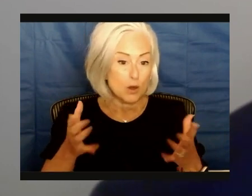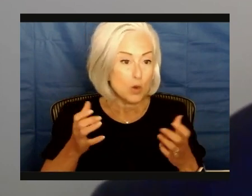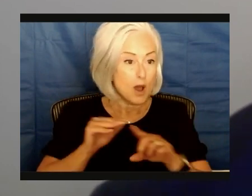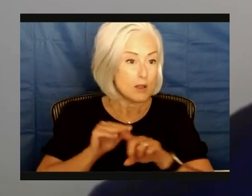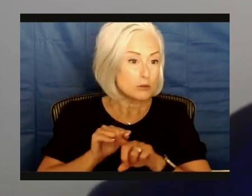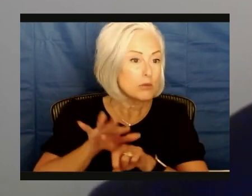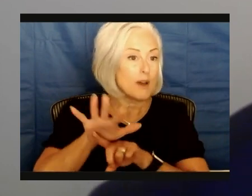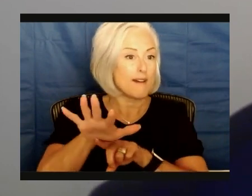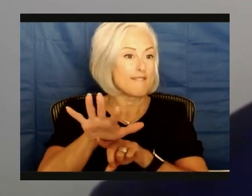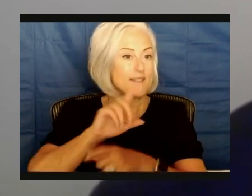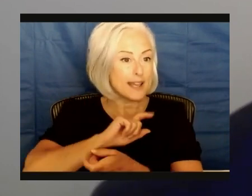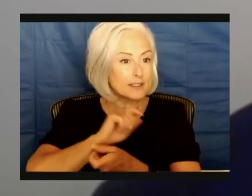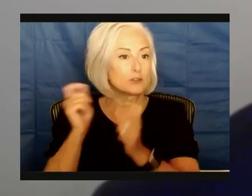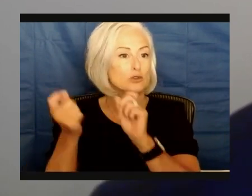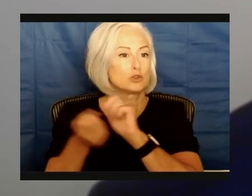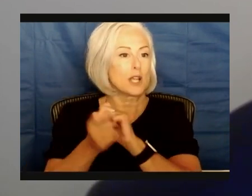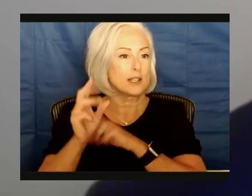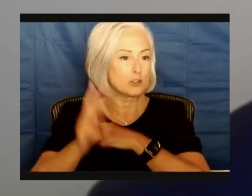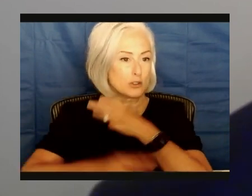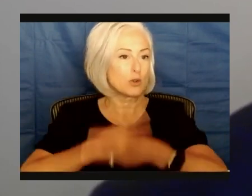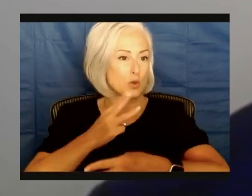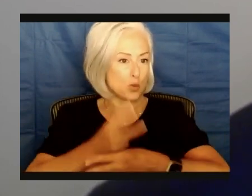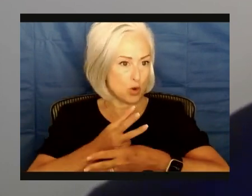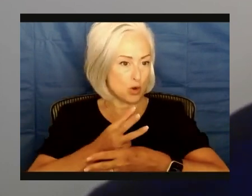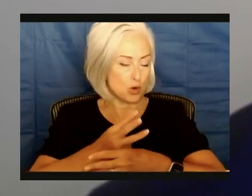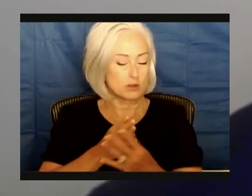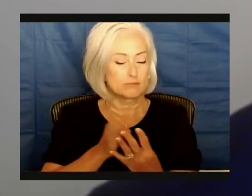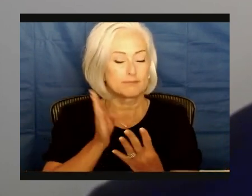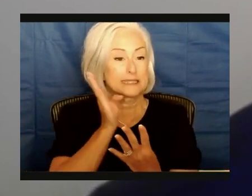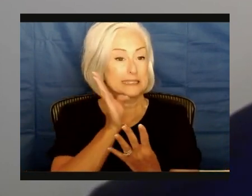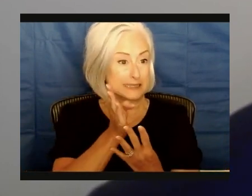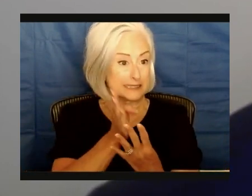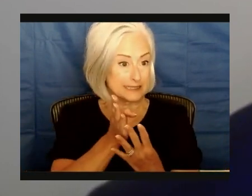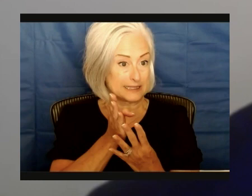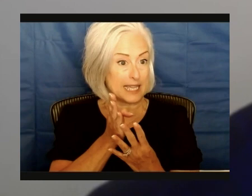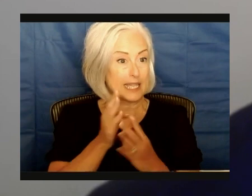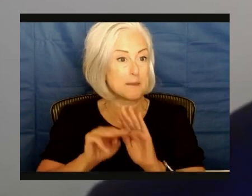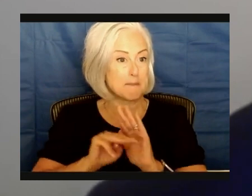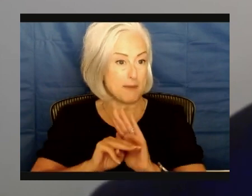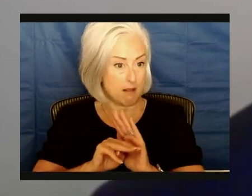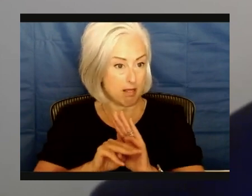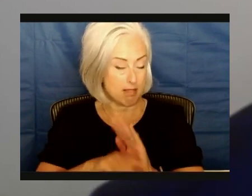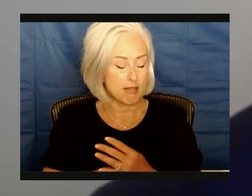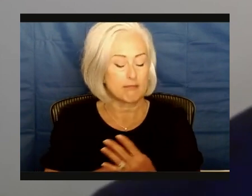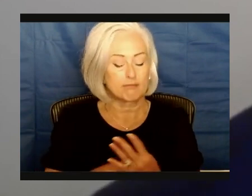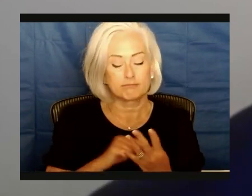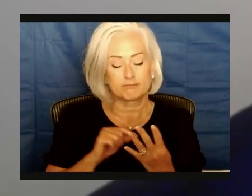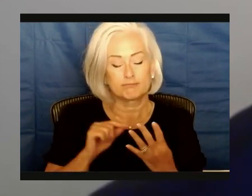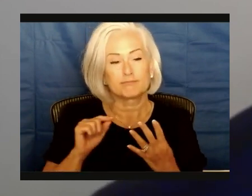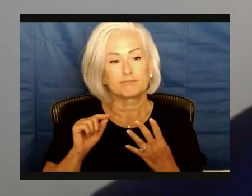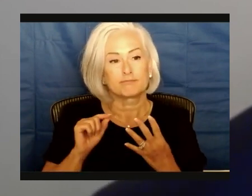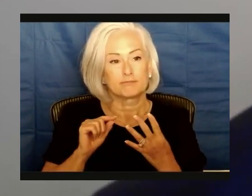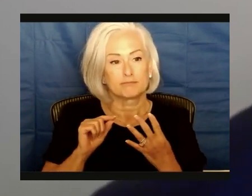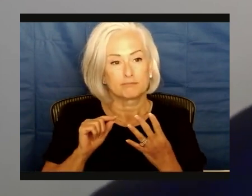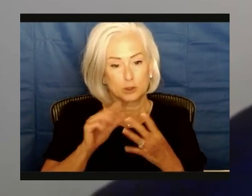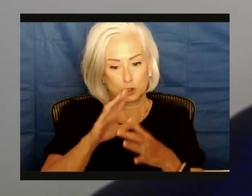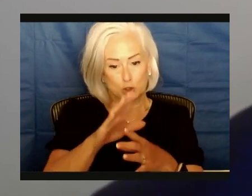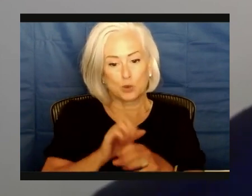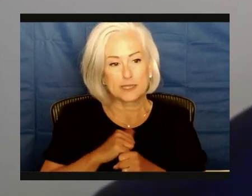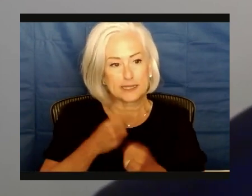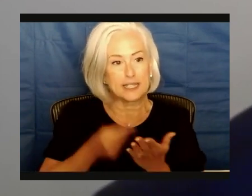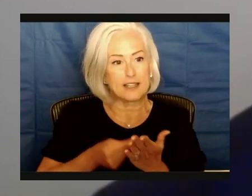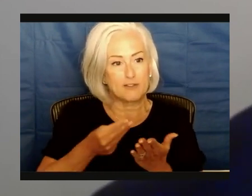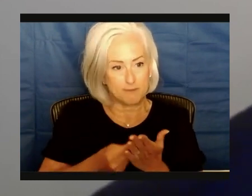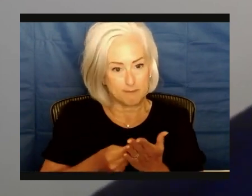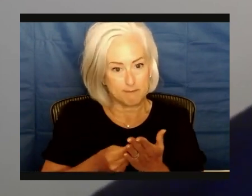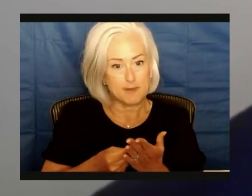change within the world. So that is the second model that could be that is possible in financing the global health, the